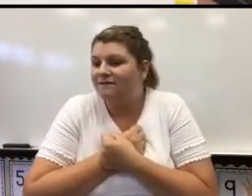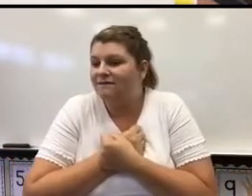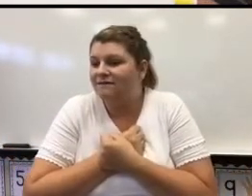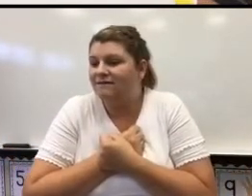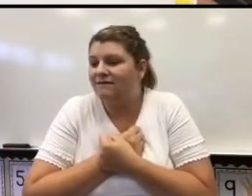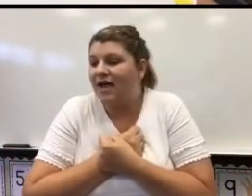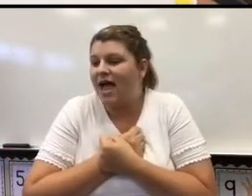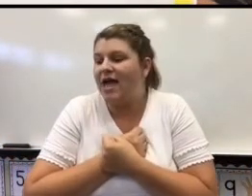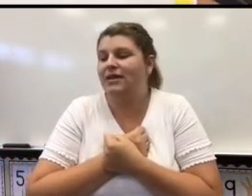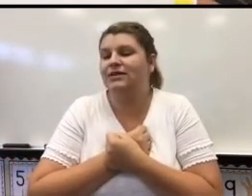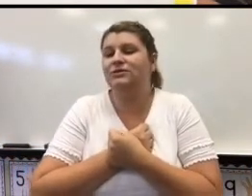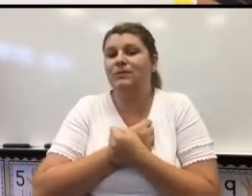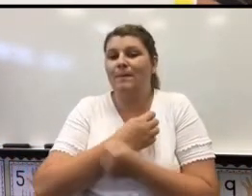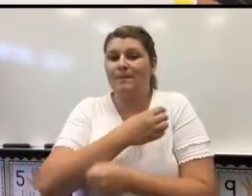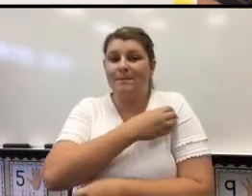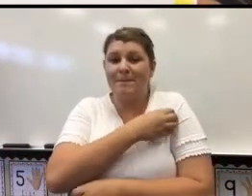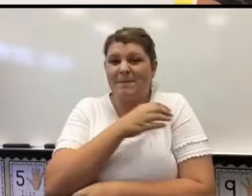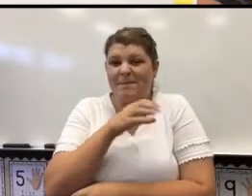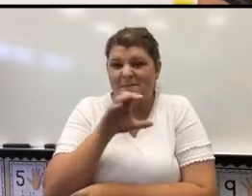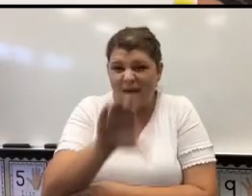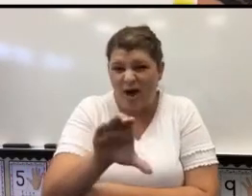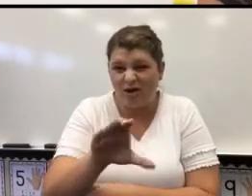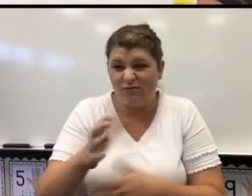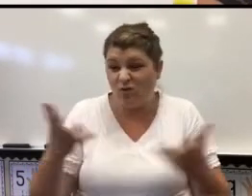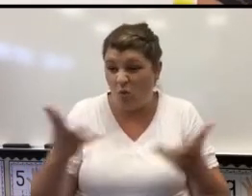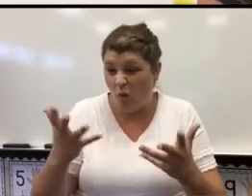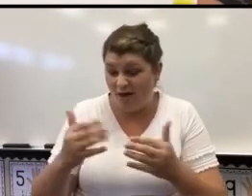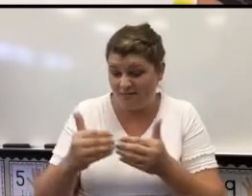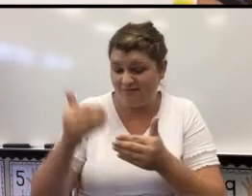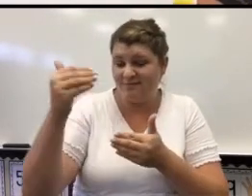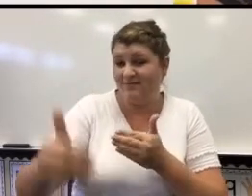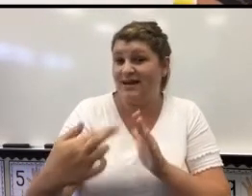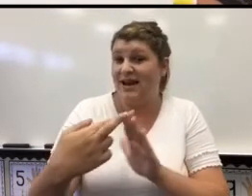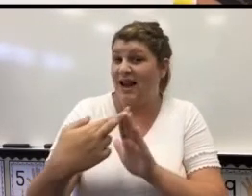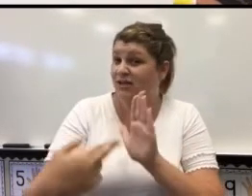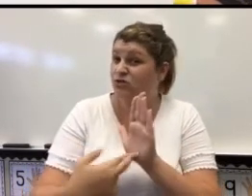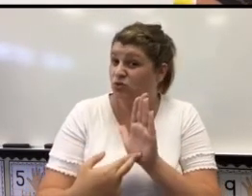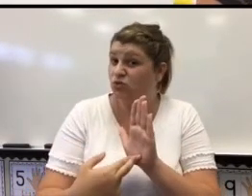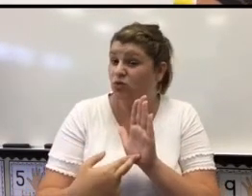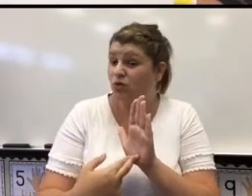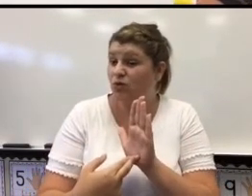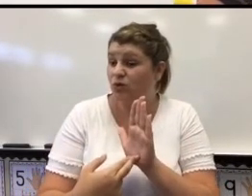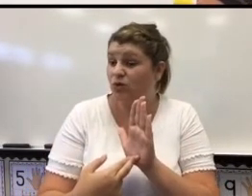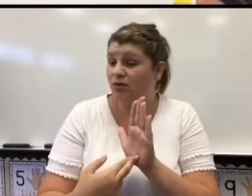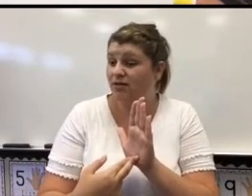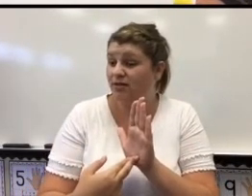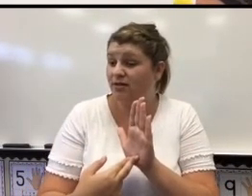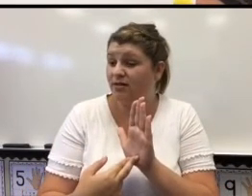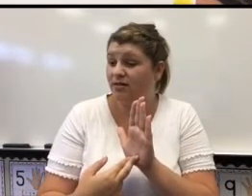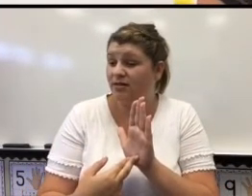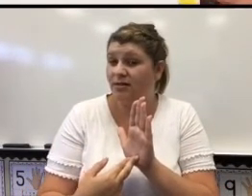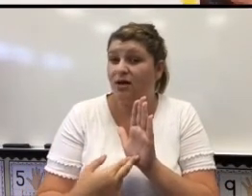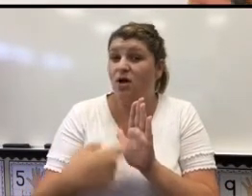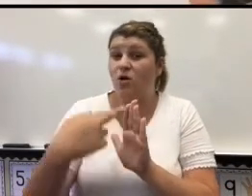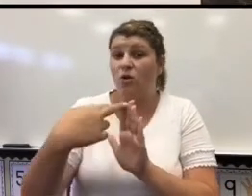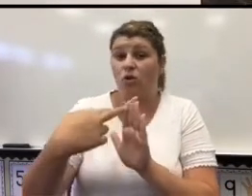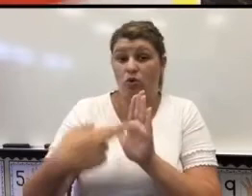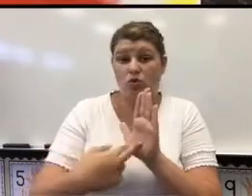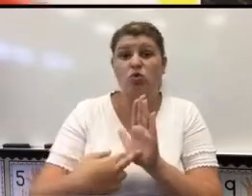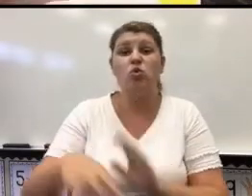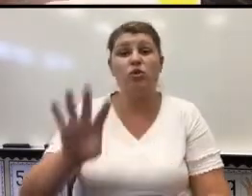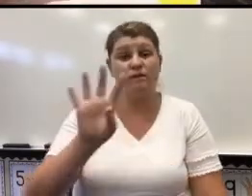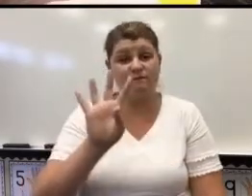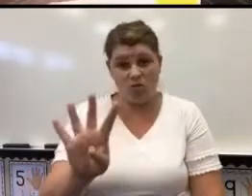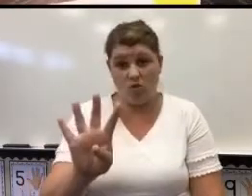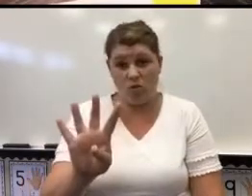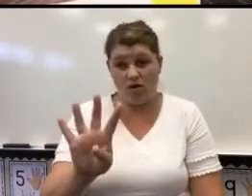know," said George. "What?" "It's love. And it's so powerful that it's part of the next rule